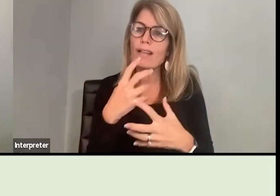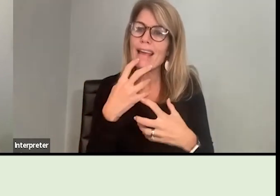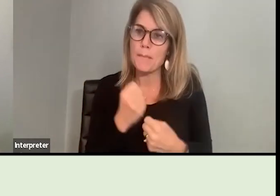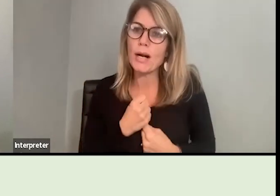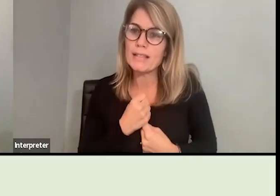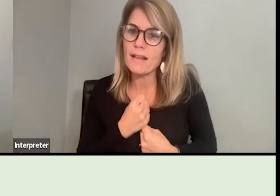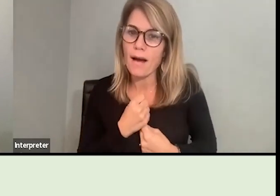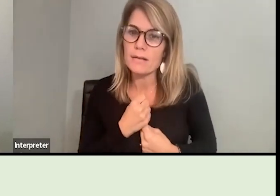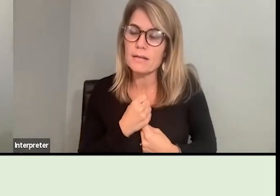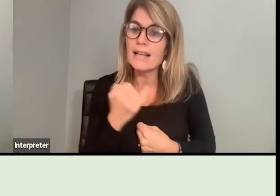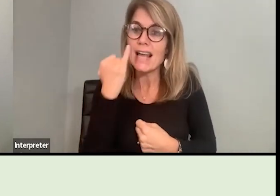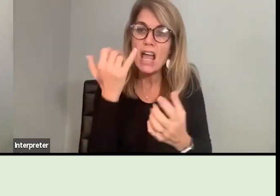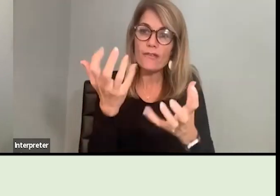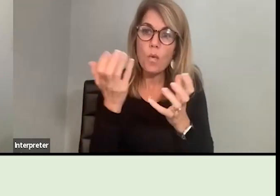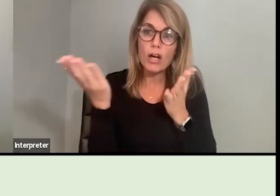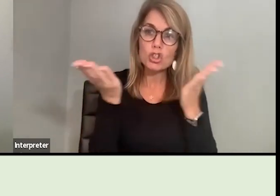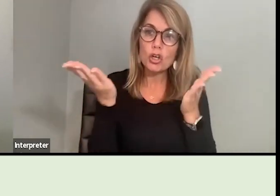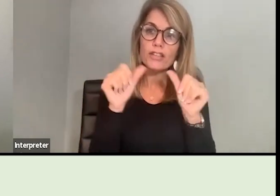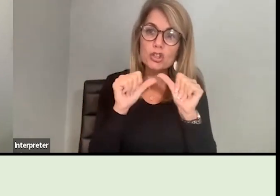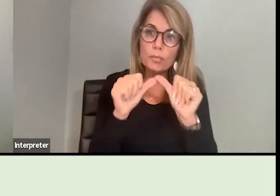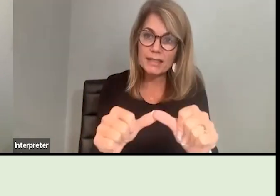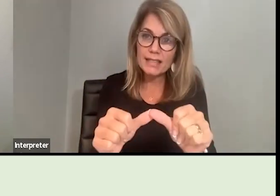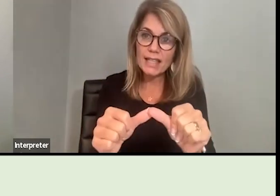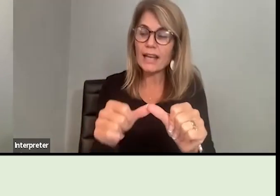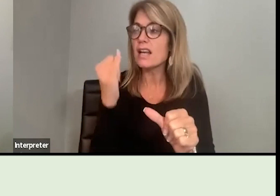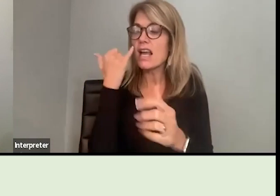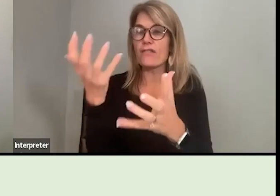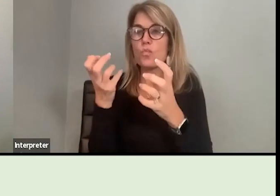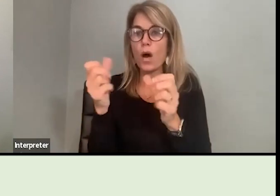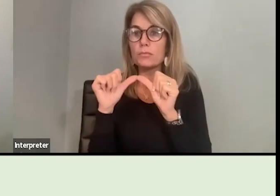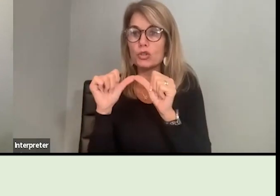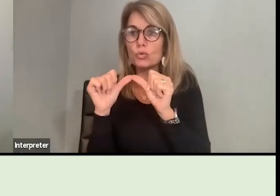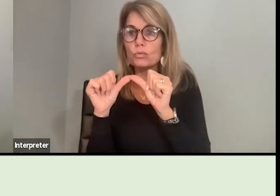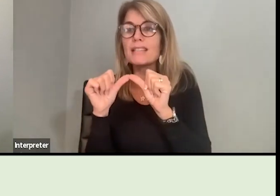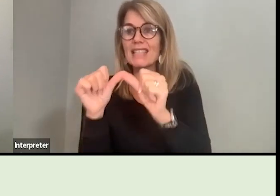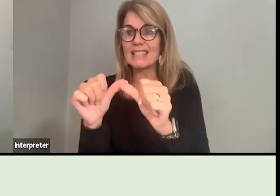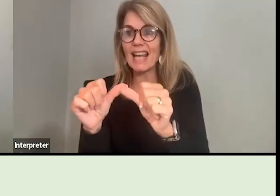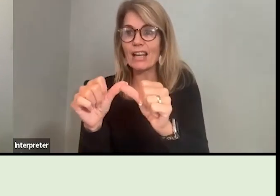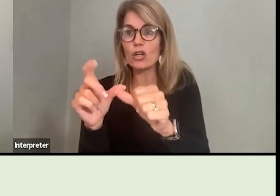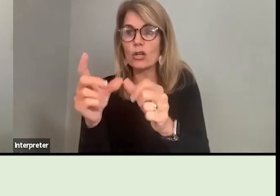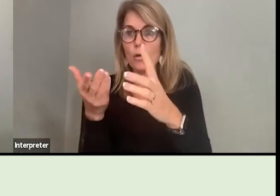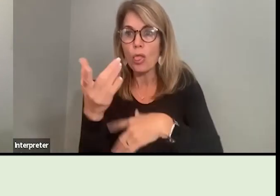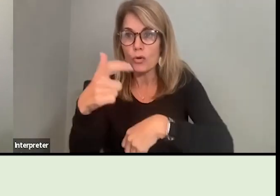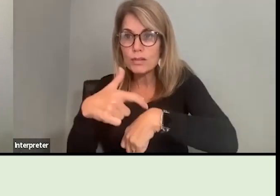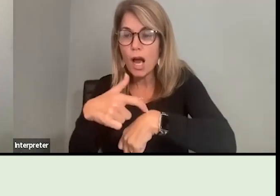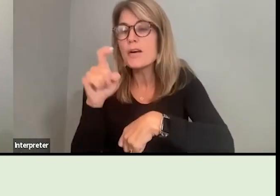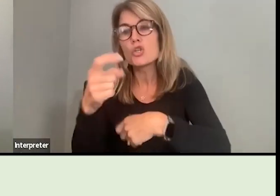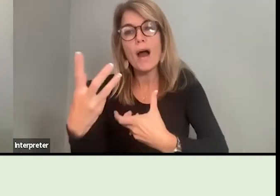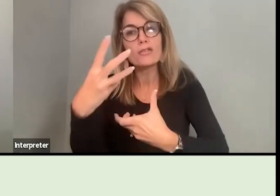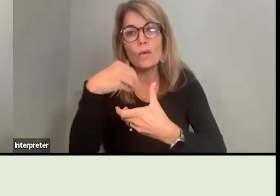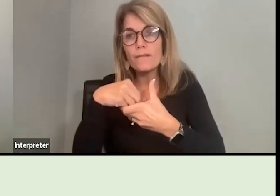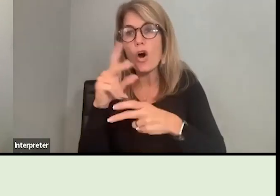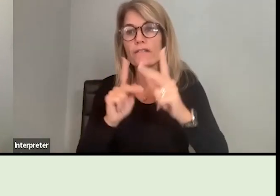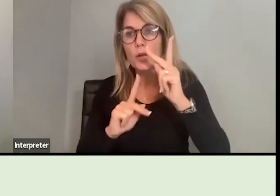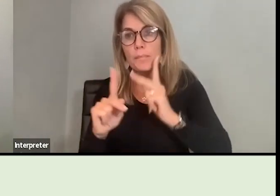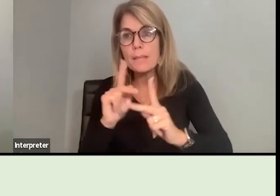If you want your services to be sustained, if you want them to continue over lengthier periods of time, you have to involve the people that